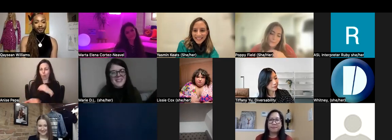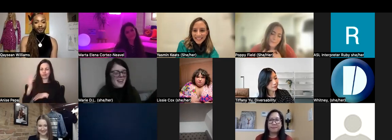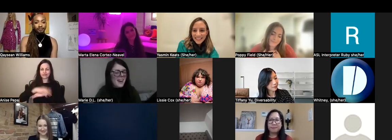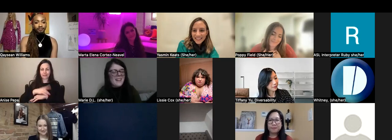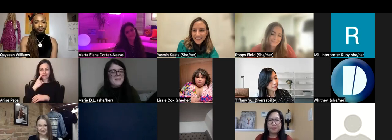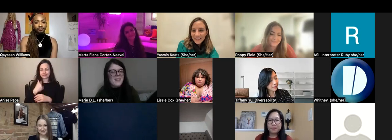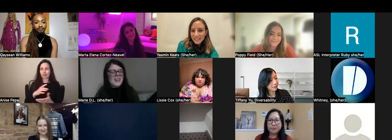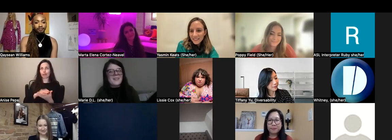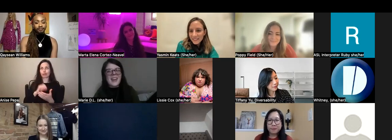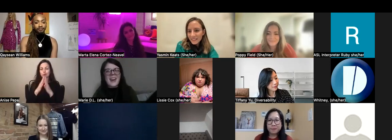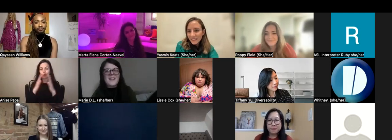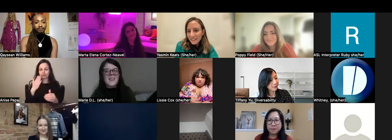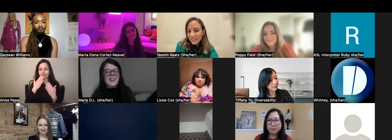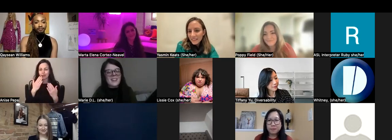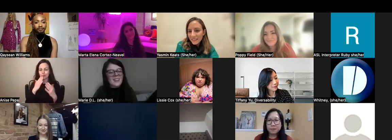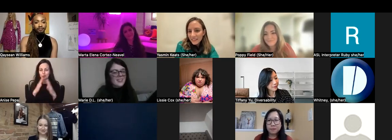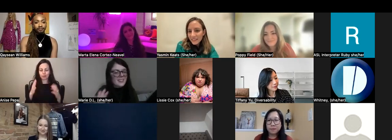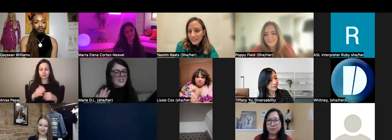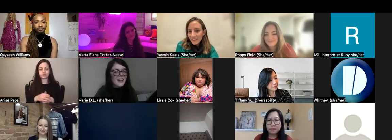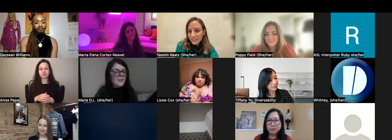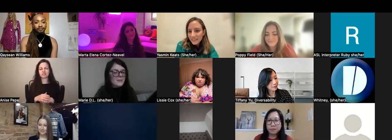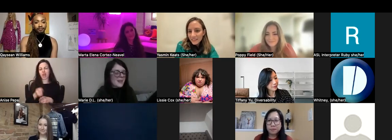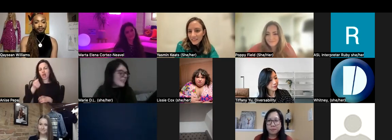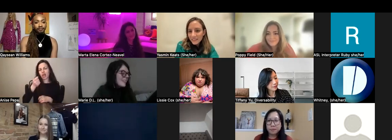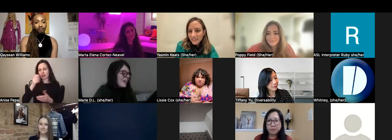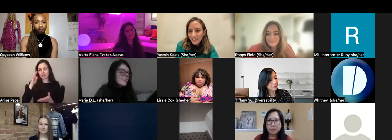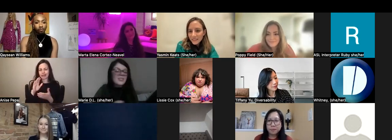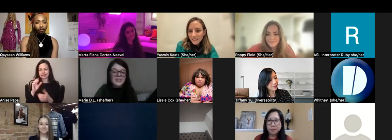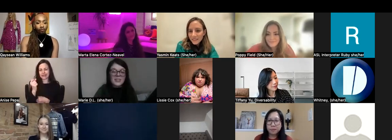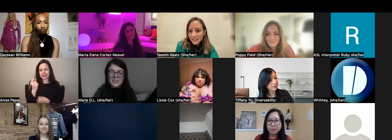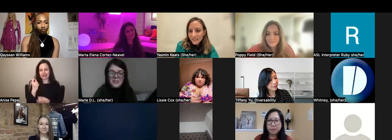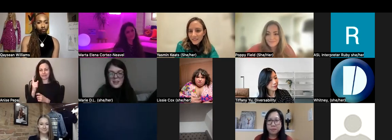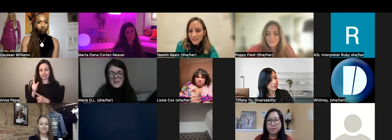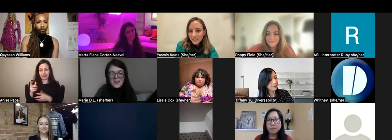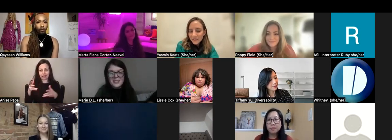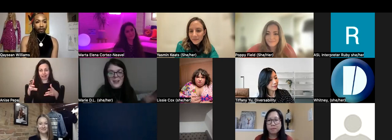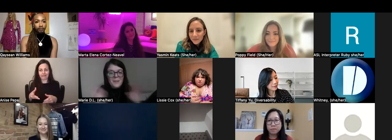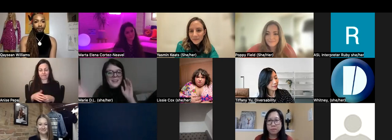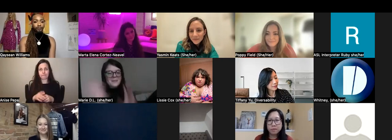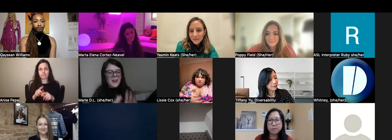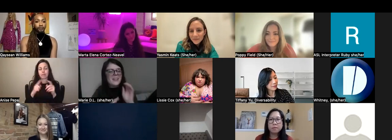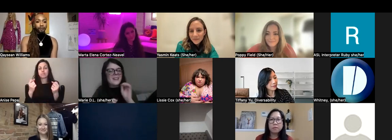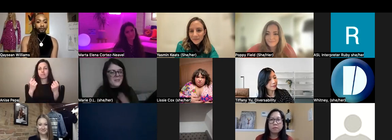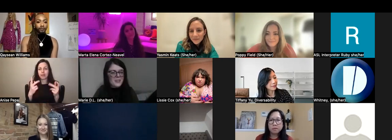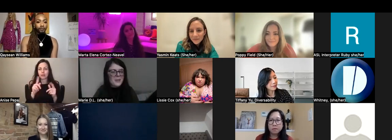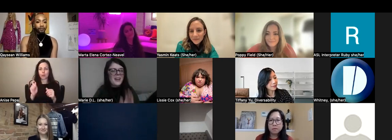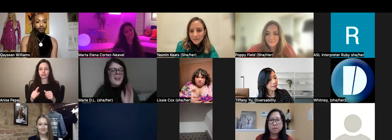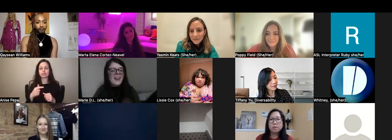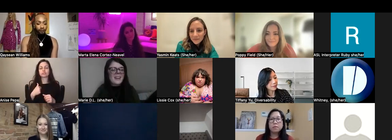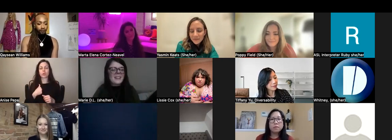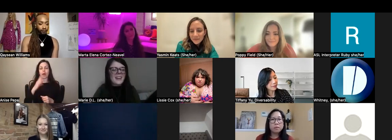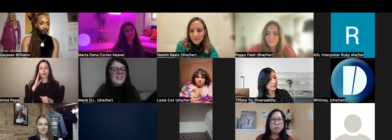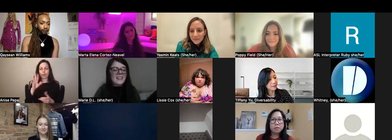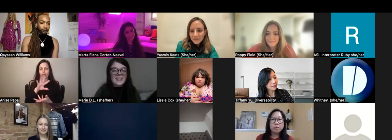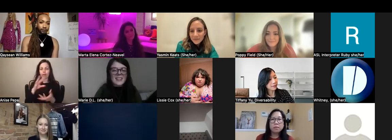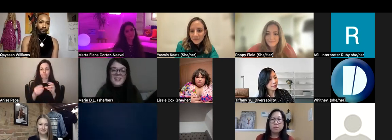much. We have a little less than 11 minutes left and still so many questions. So I'm going to combine a few.